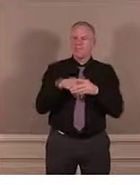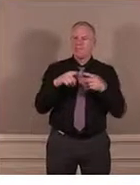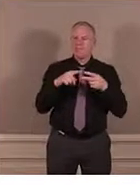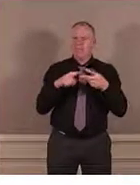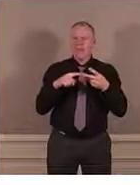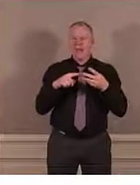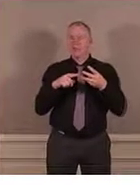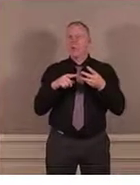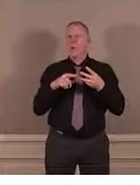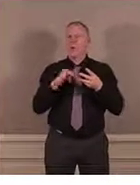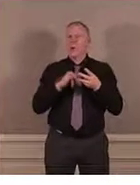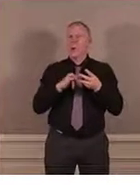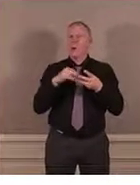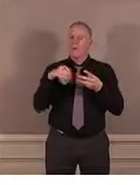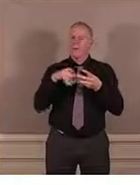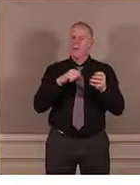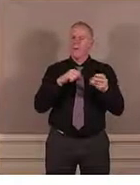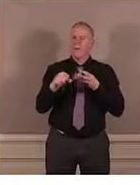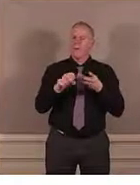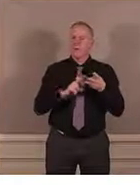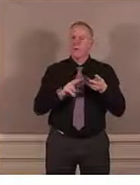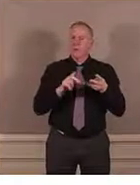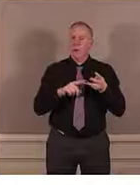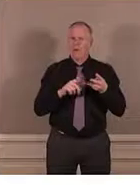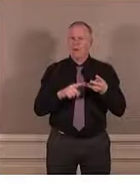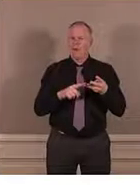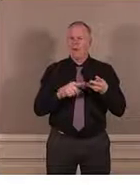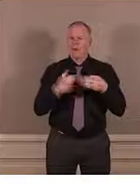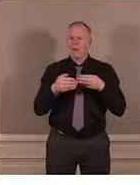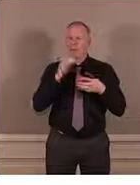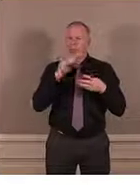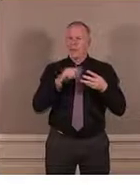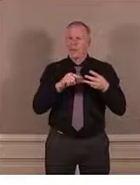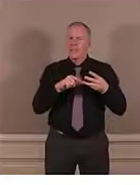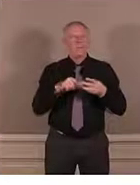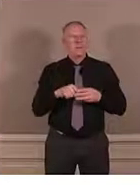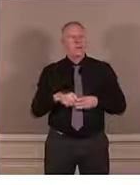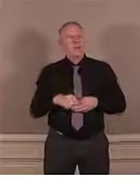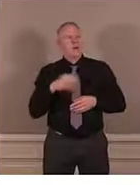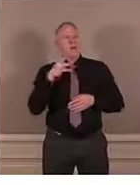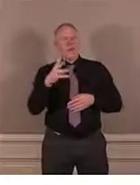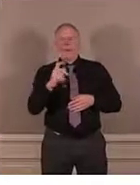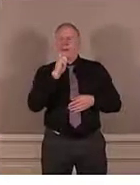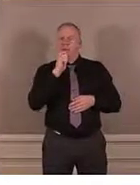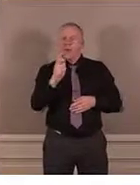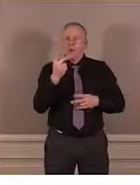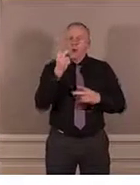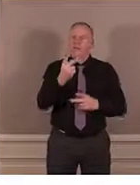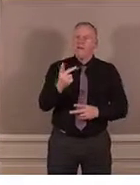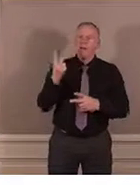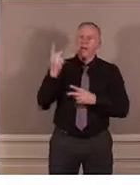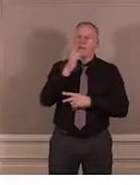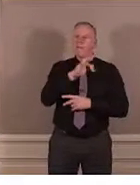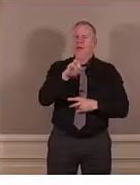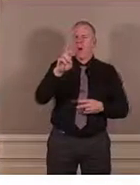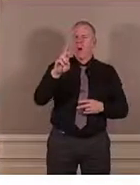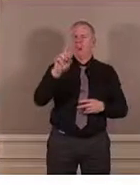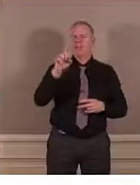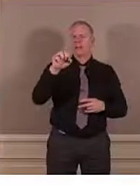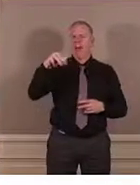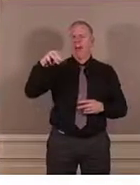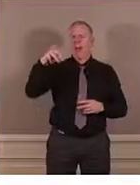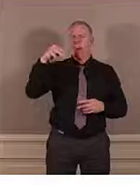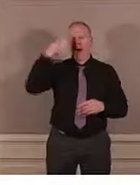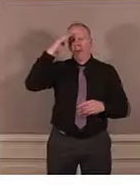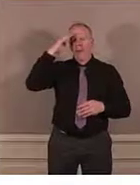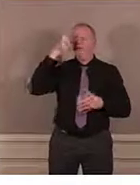at the heart of this service area. I will say a point that the review undertaken by RSM Ireland was completely